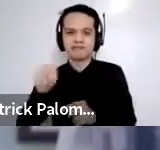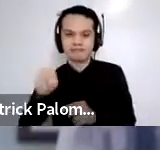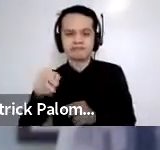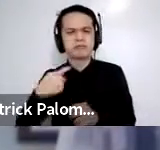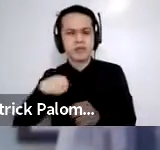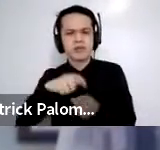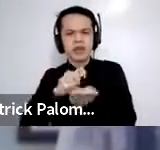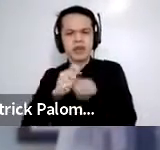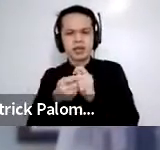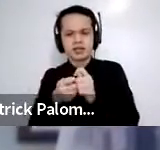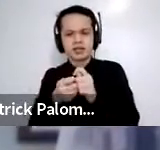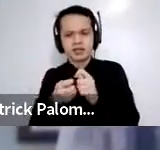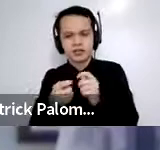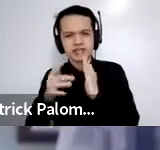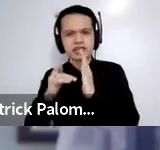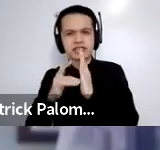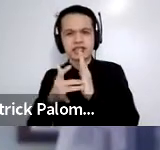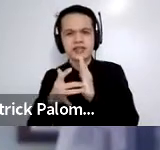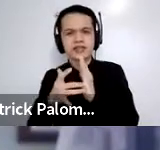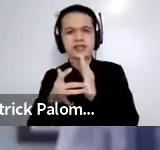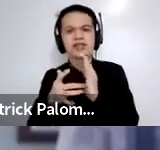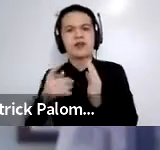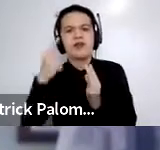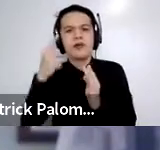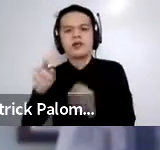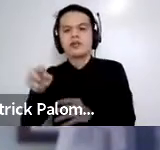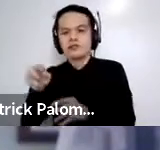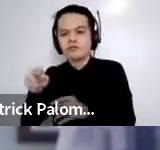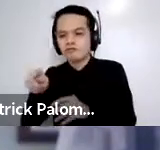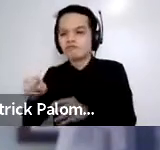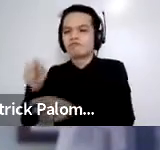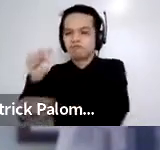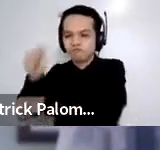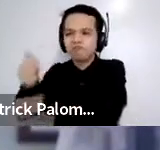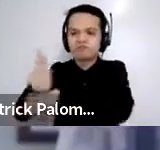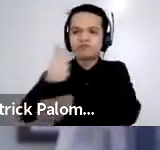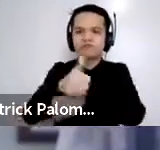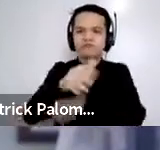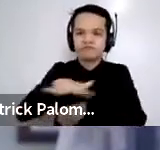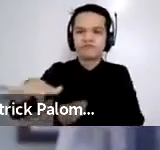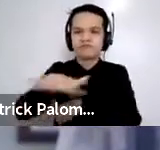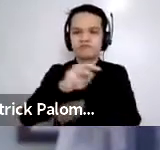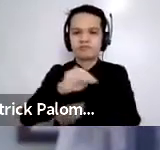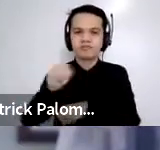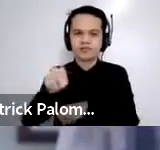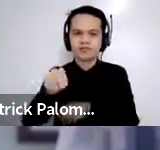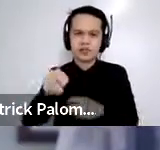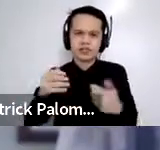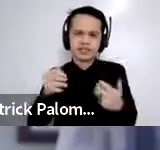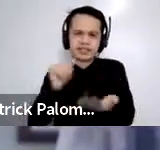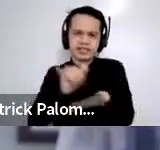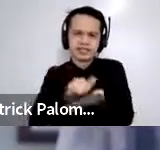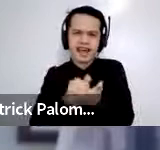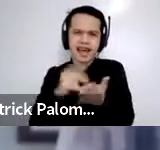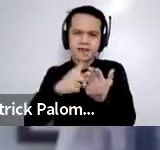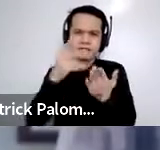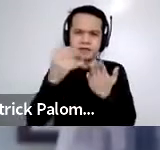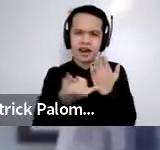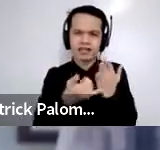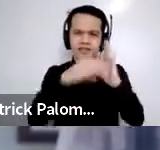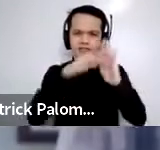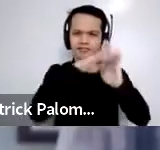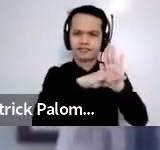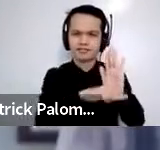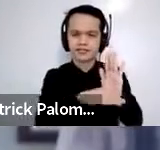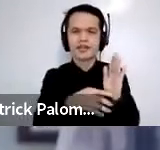each local government unit in Metro Manila. These are some just of the projects against dire effects of climate change that we are